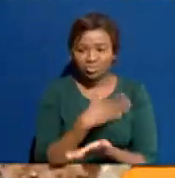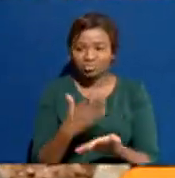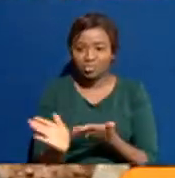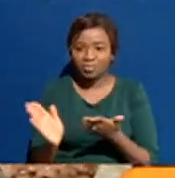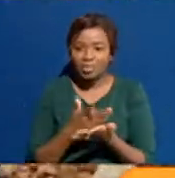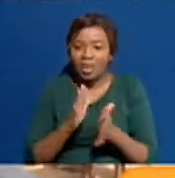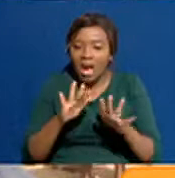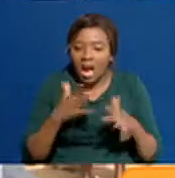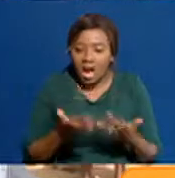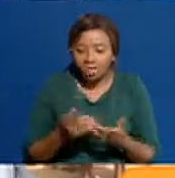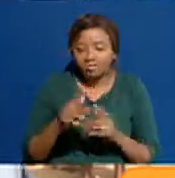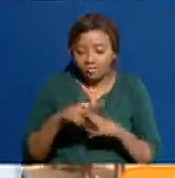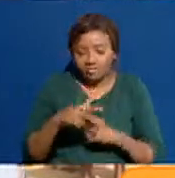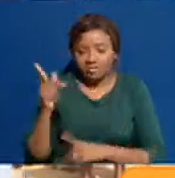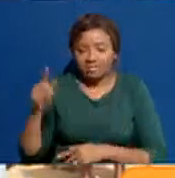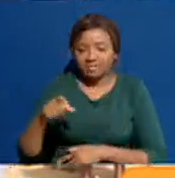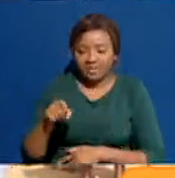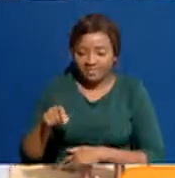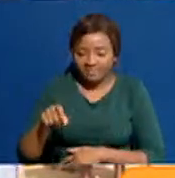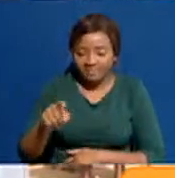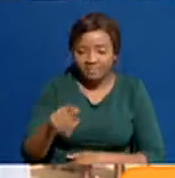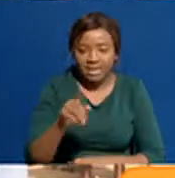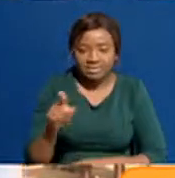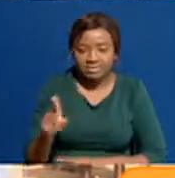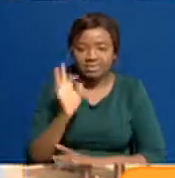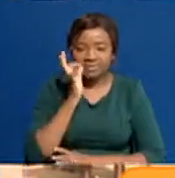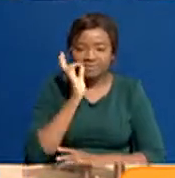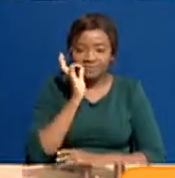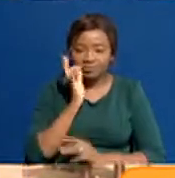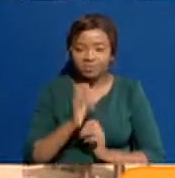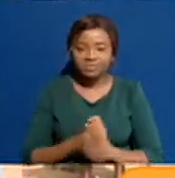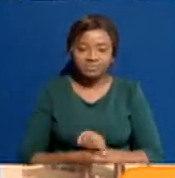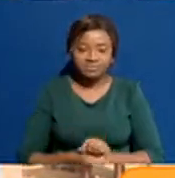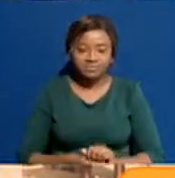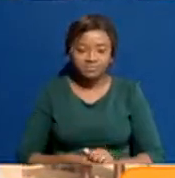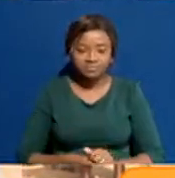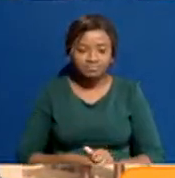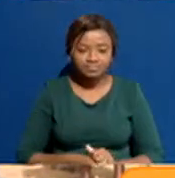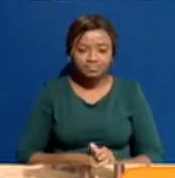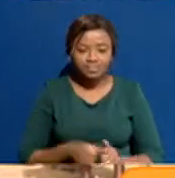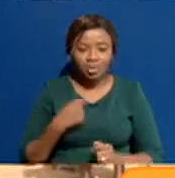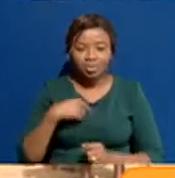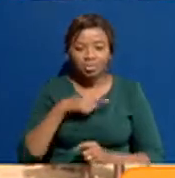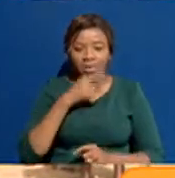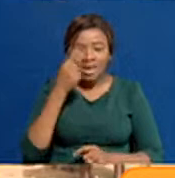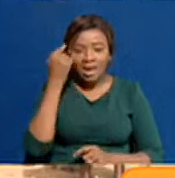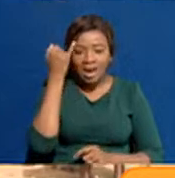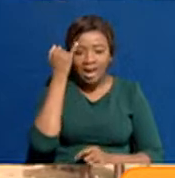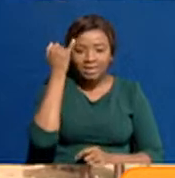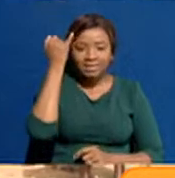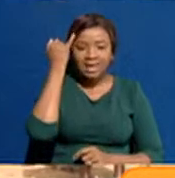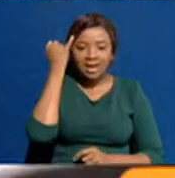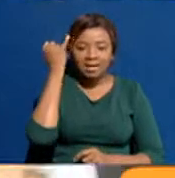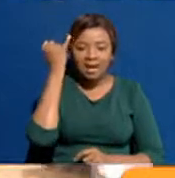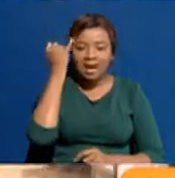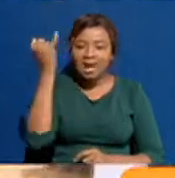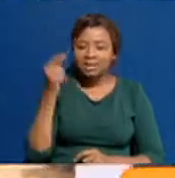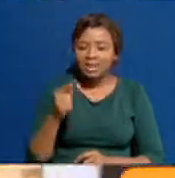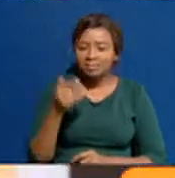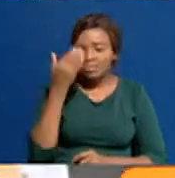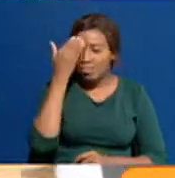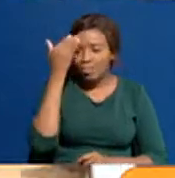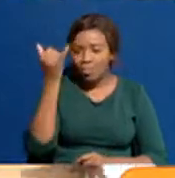farming. Kilichochochea mioyo yetu kuanza hii farmu ni kuangalia kwamba watu wetu wanaegemea